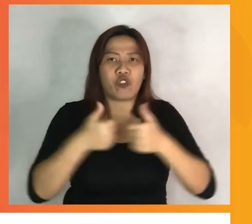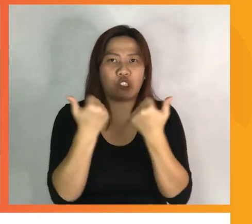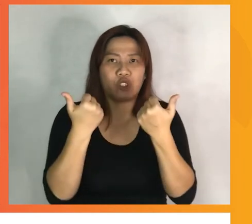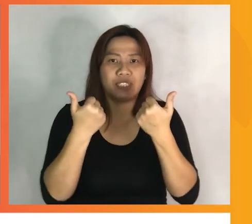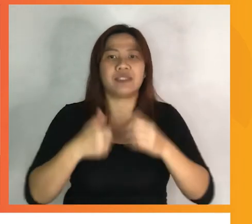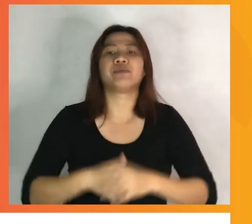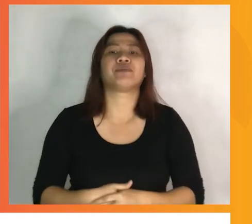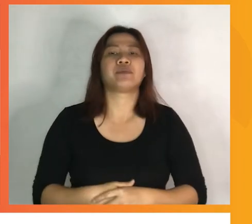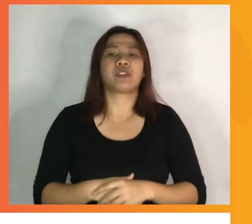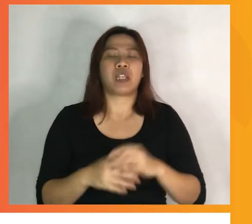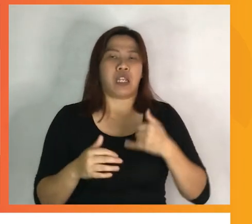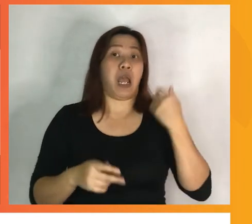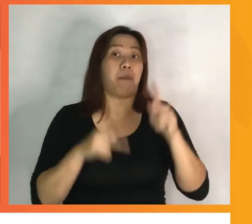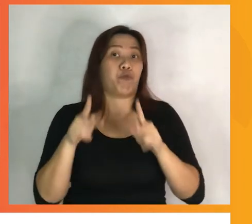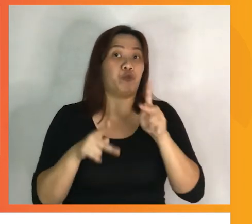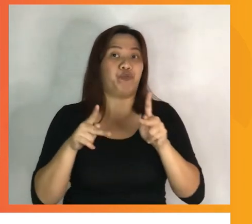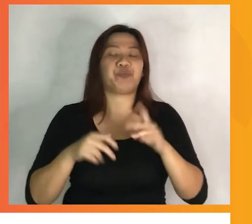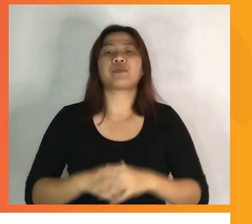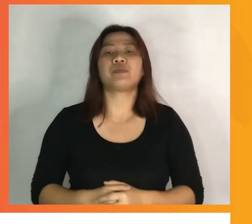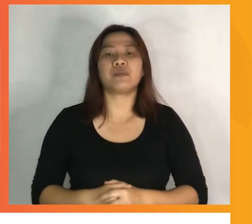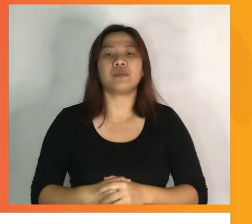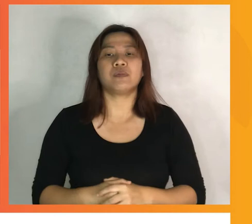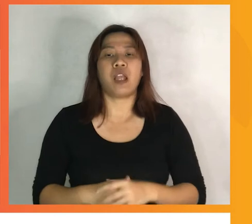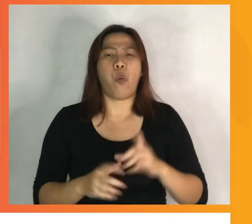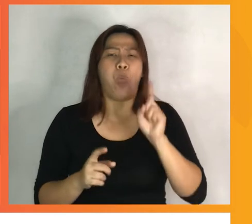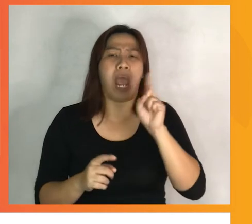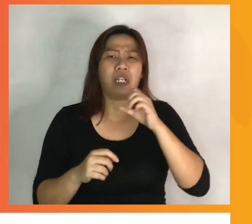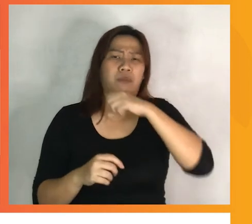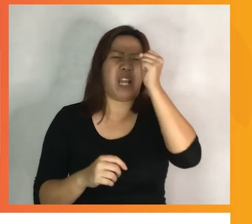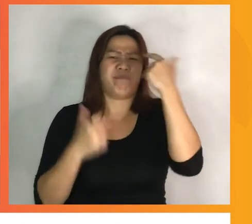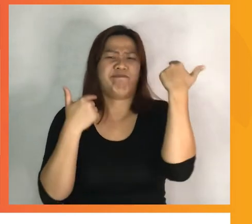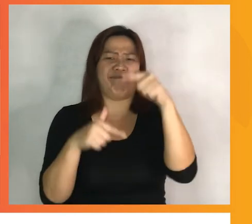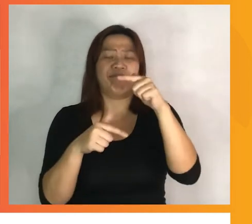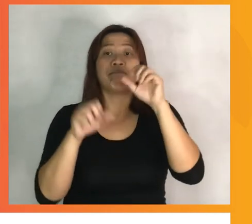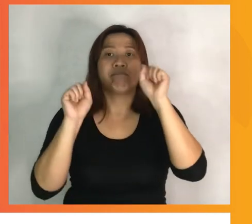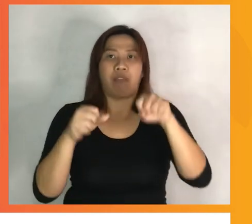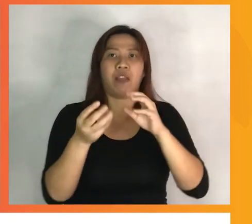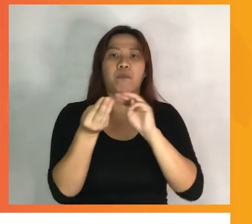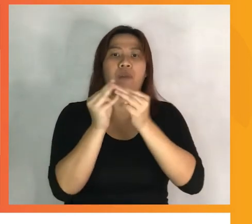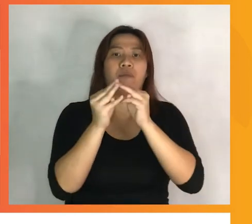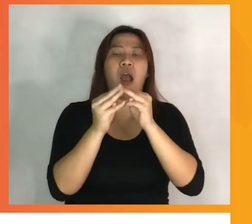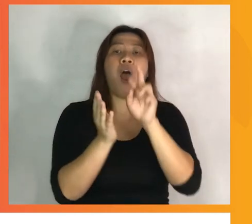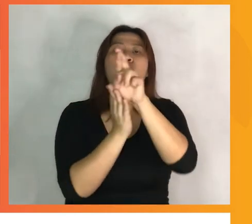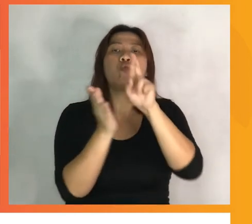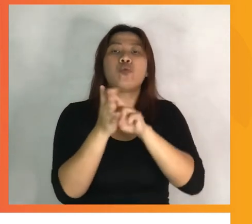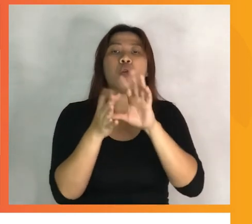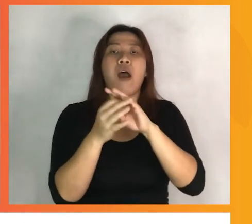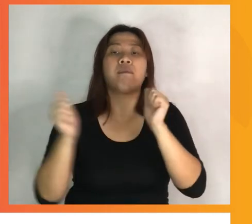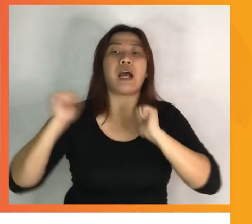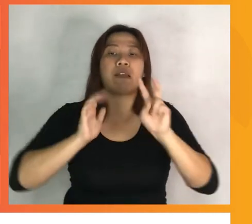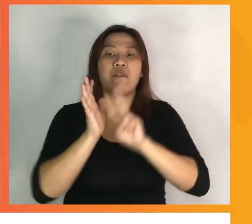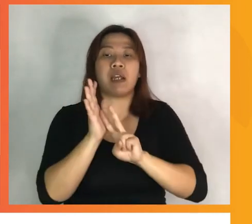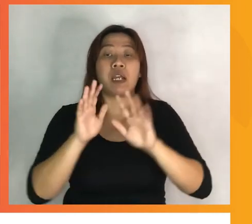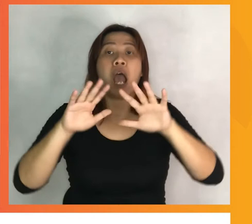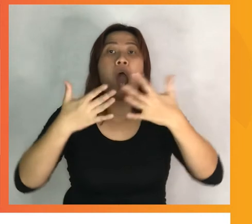and challenging to young people. And where space is limited, then modify the rules